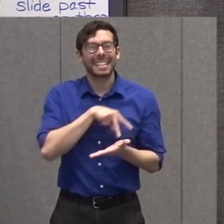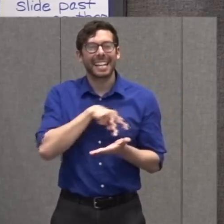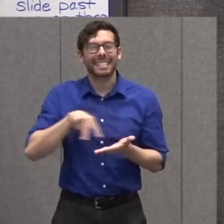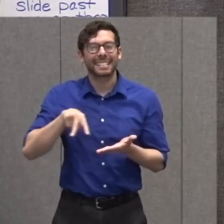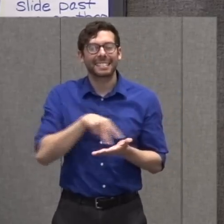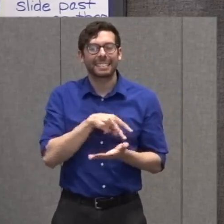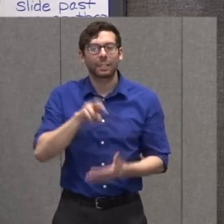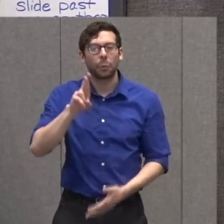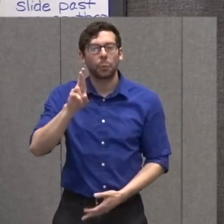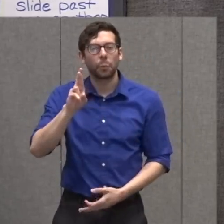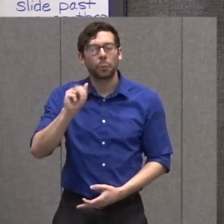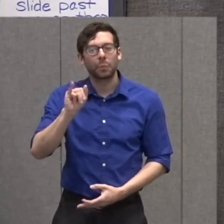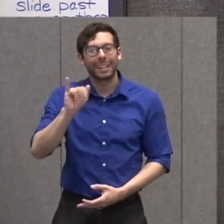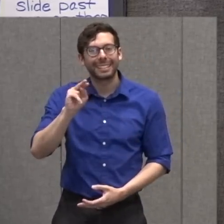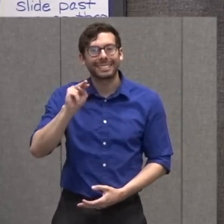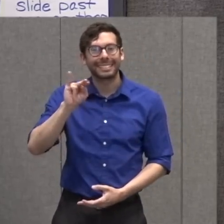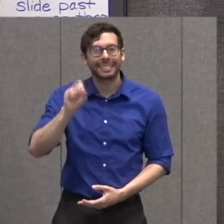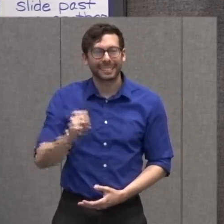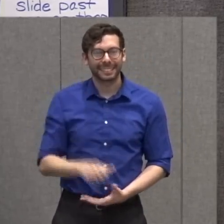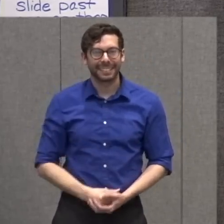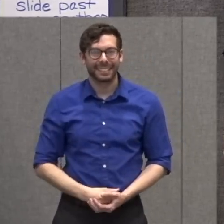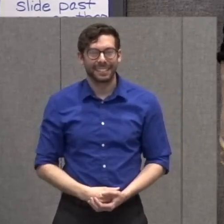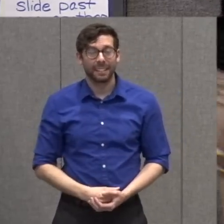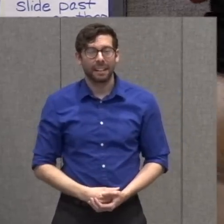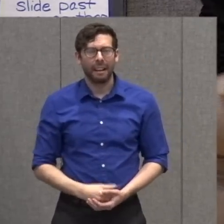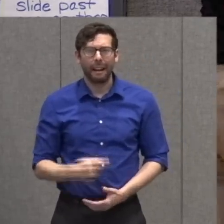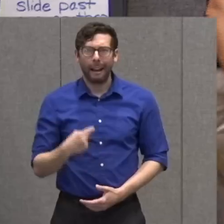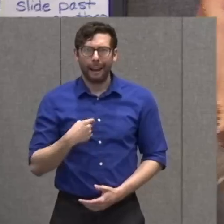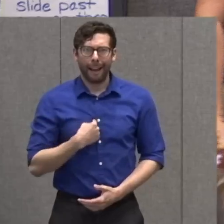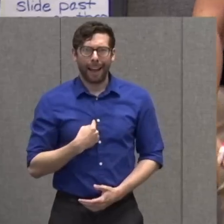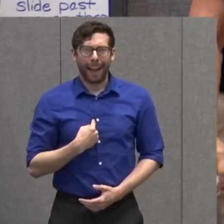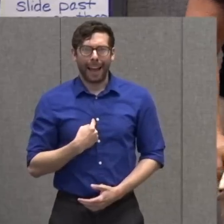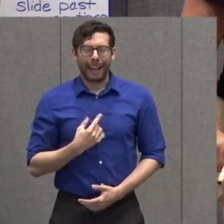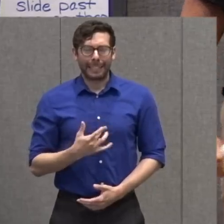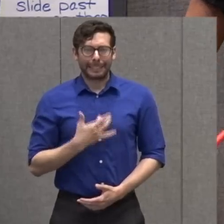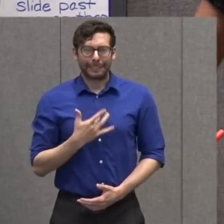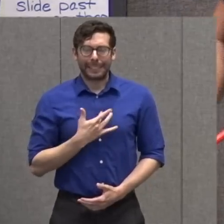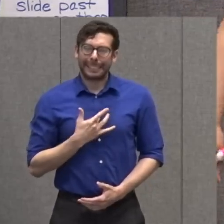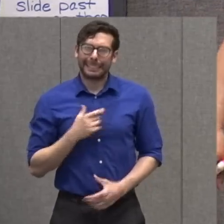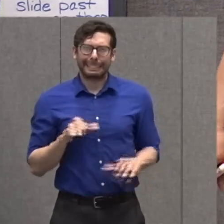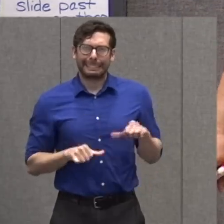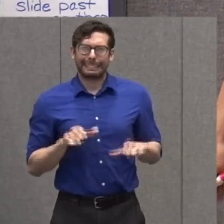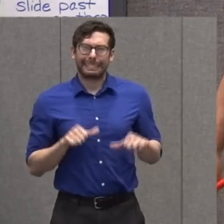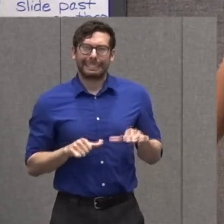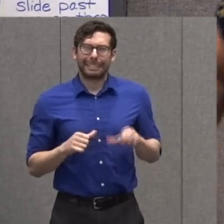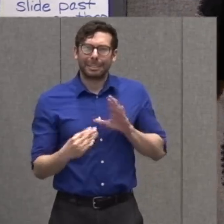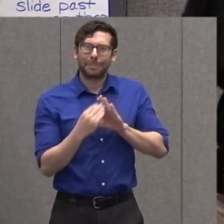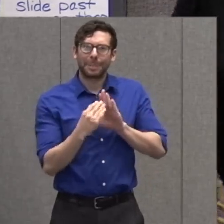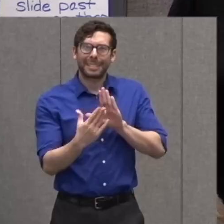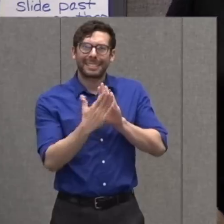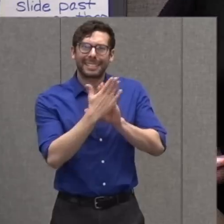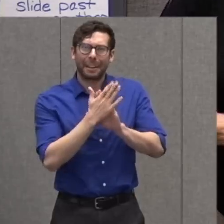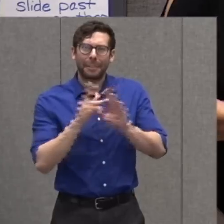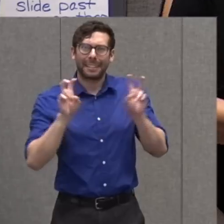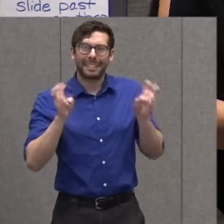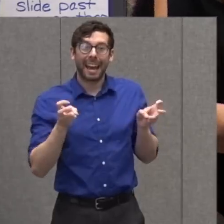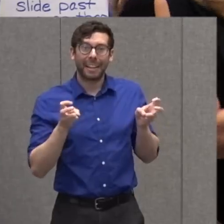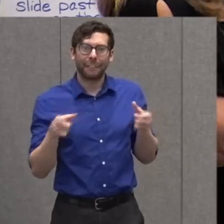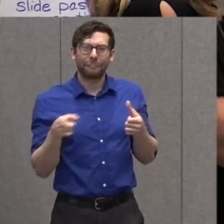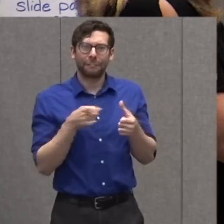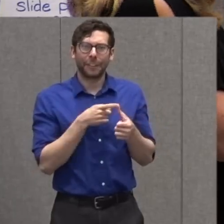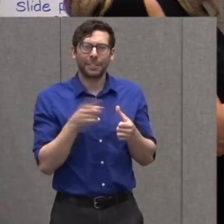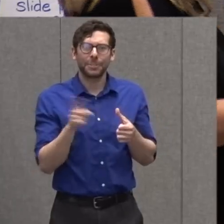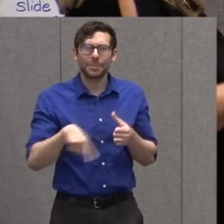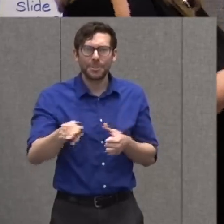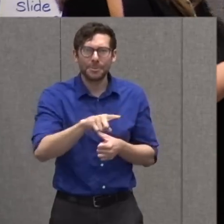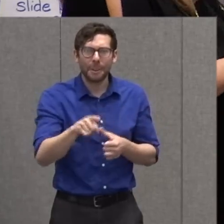Raisins. Nice. I was afraid if I put that title on my graph, you guys would have guessed what it